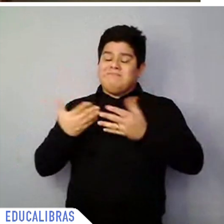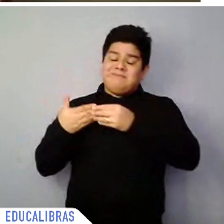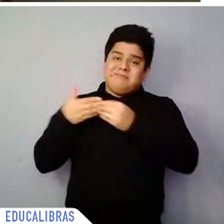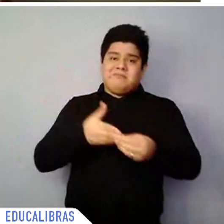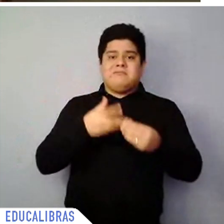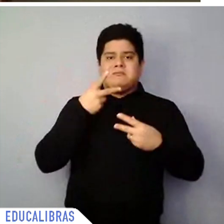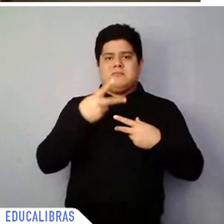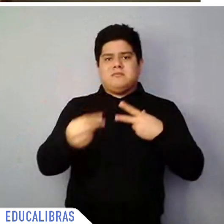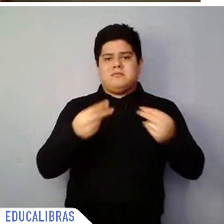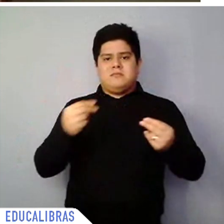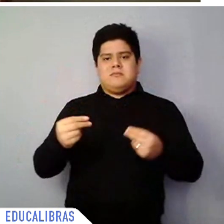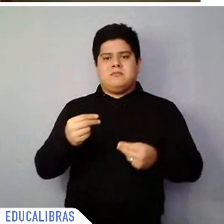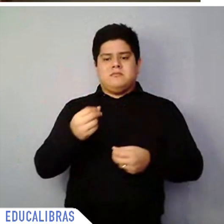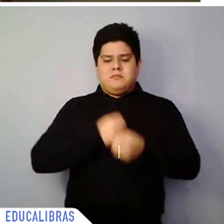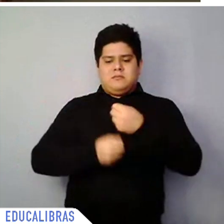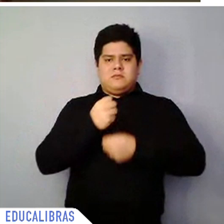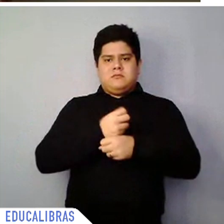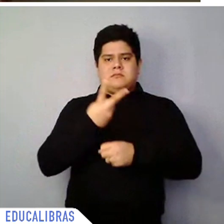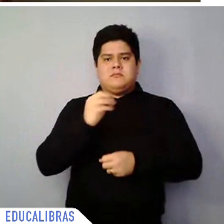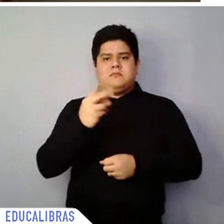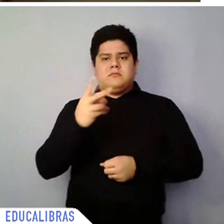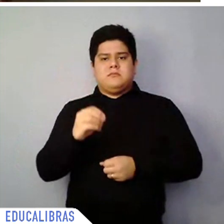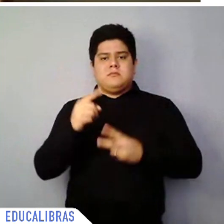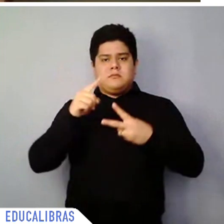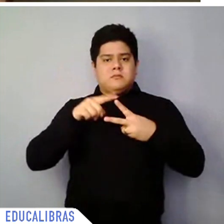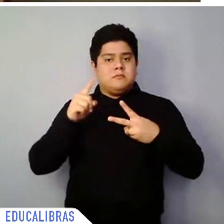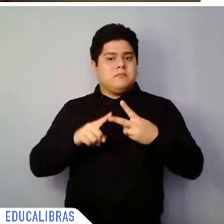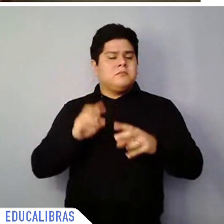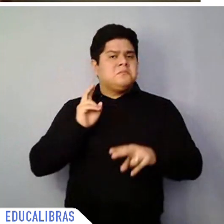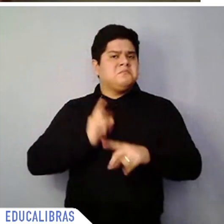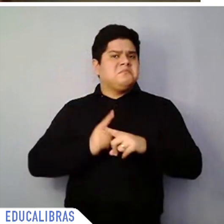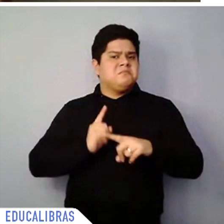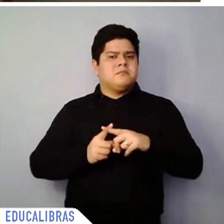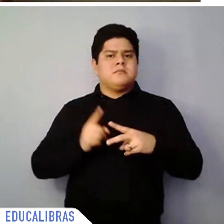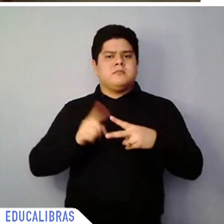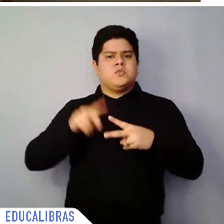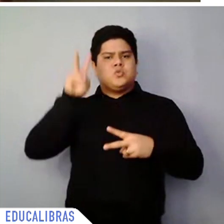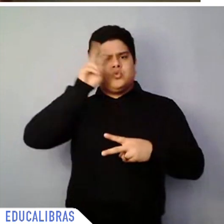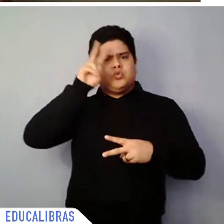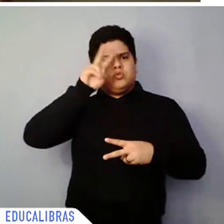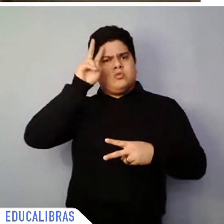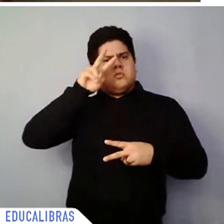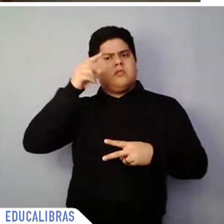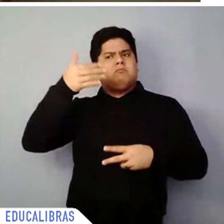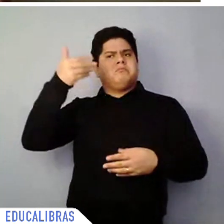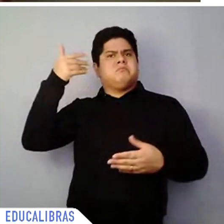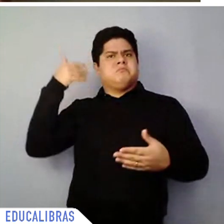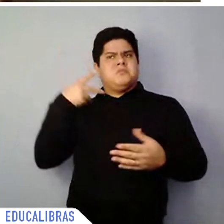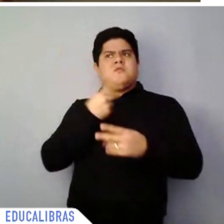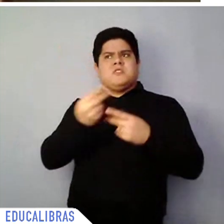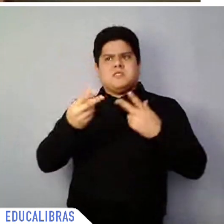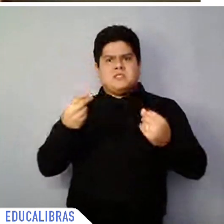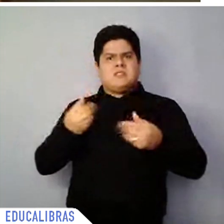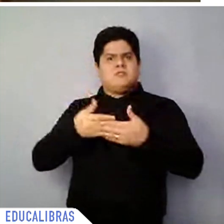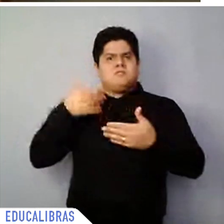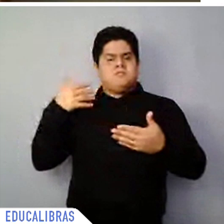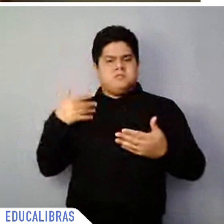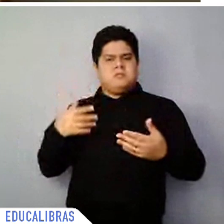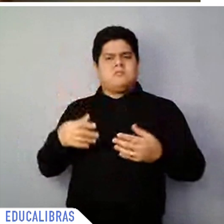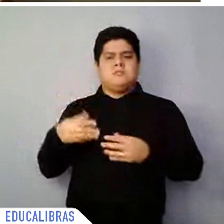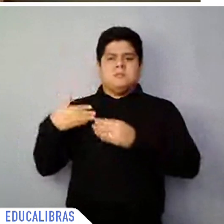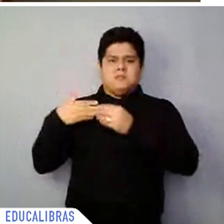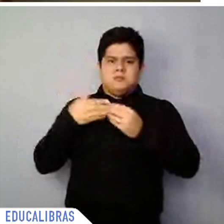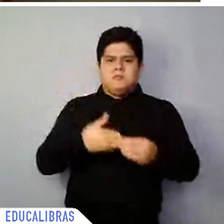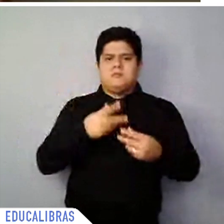vaccines for Brazil because they all wanted to bring vaccines to Brazil in 2020 for two reasons. First of all, for a history